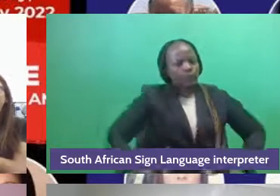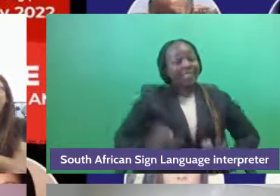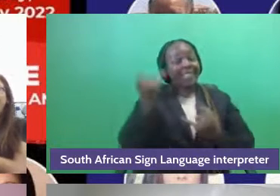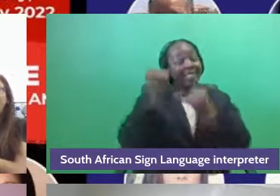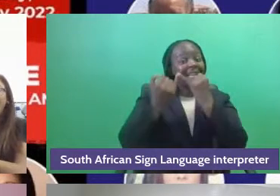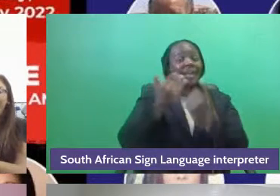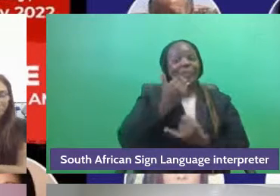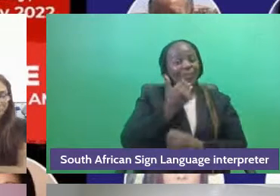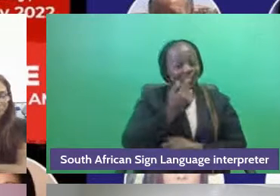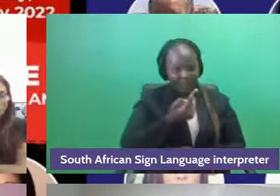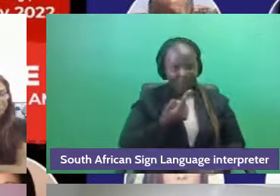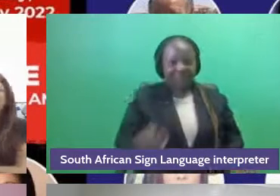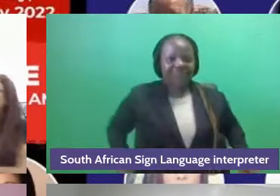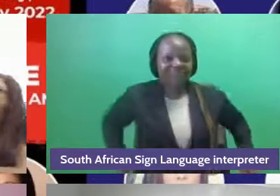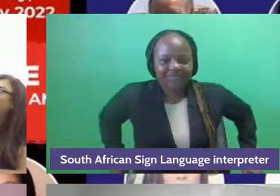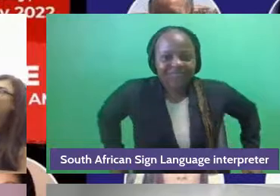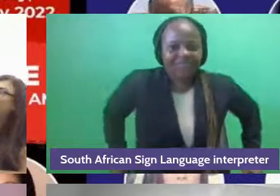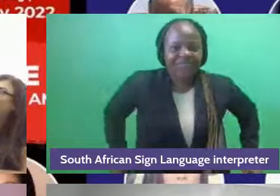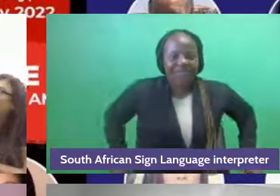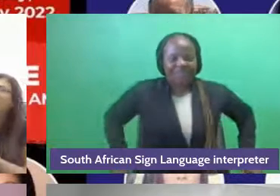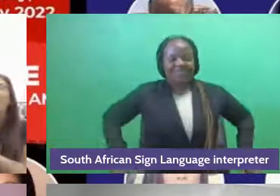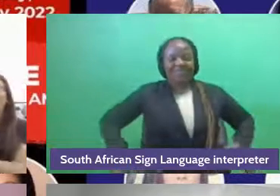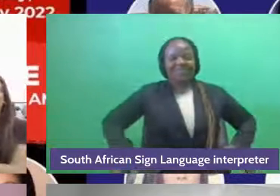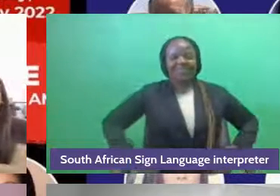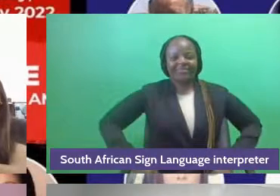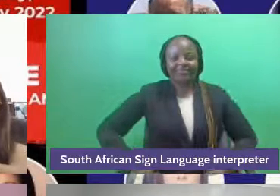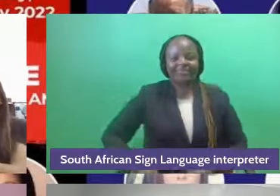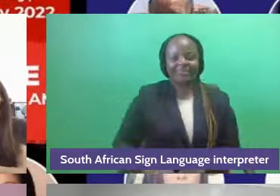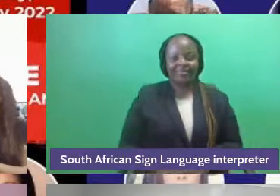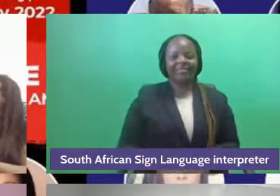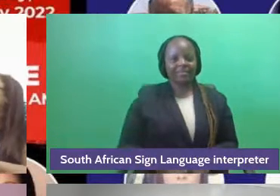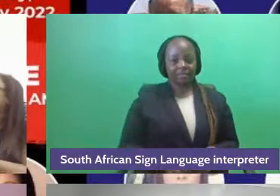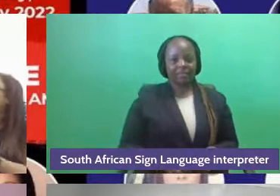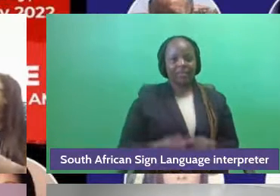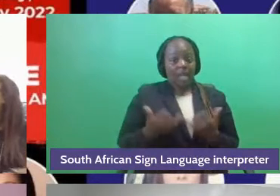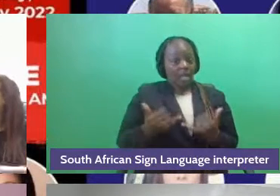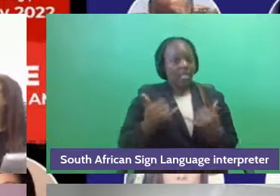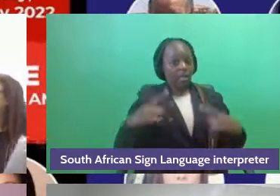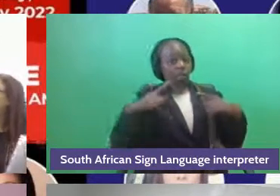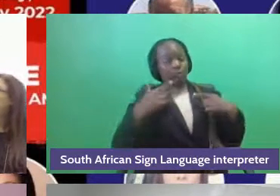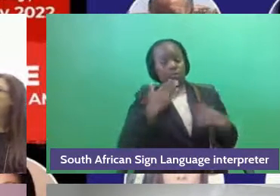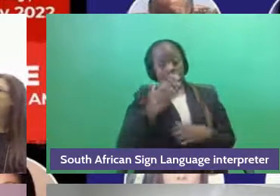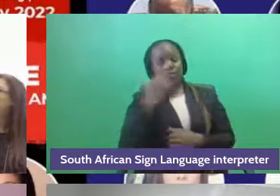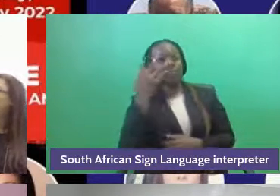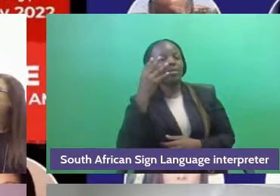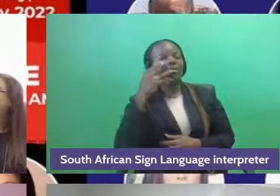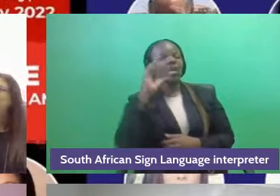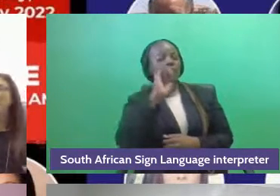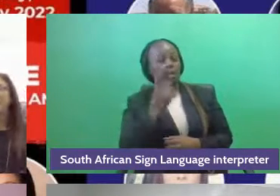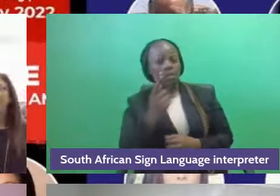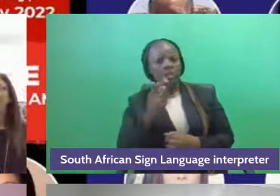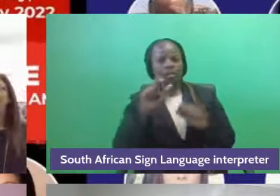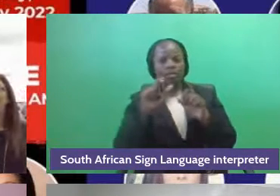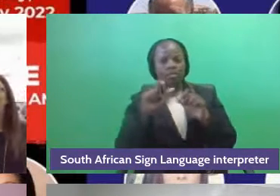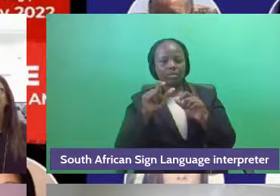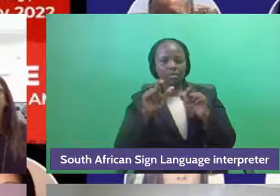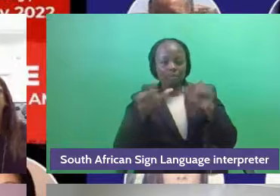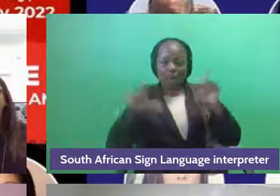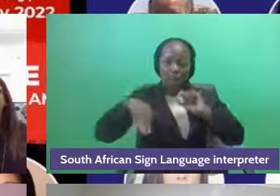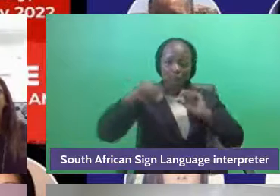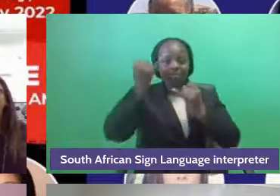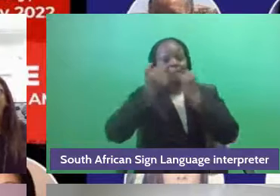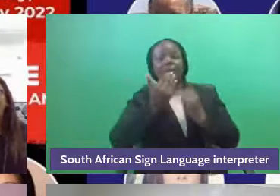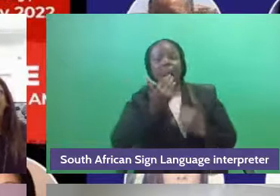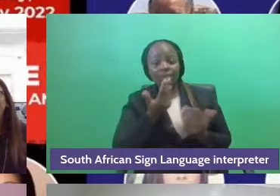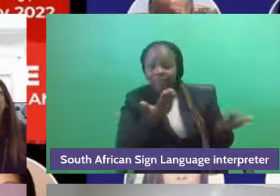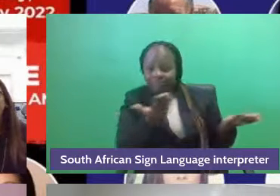names. We can do it now. Should we do that now? Okay, let's do that now. Sanele, maybe you can just tell everybody our sign names.